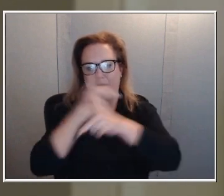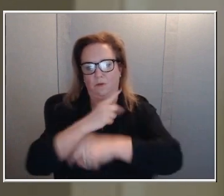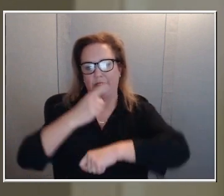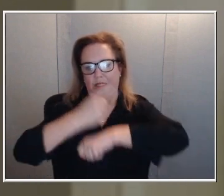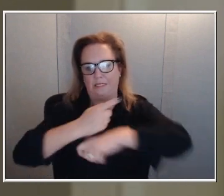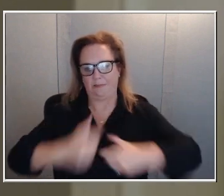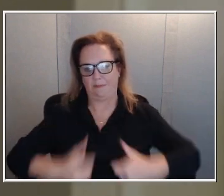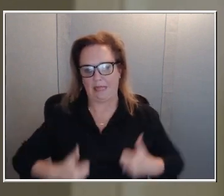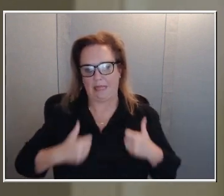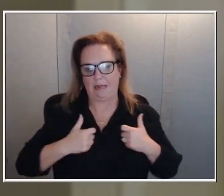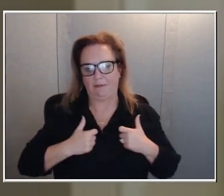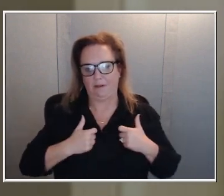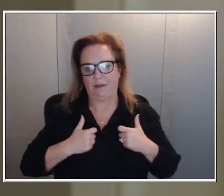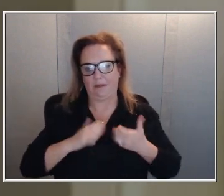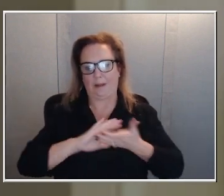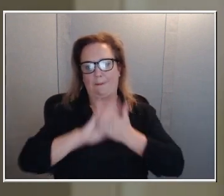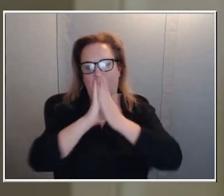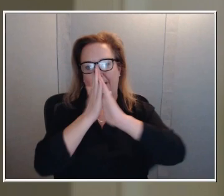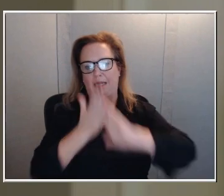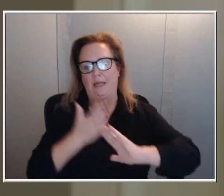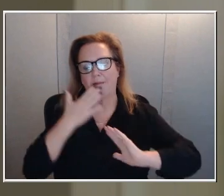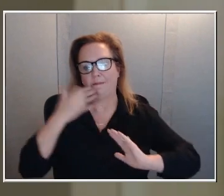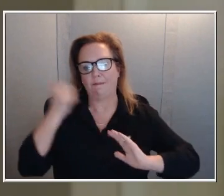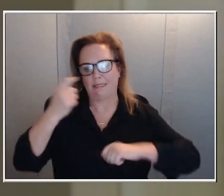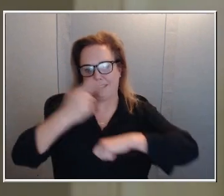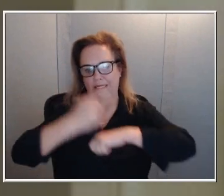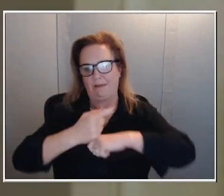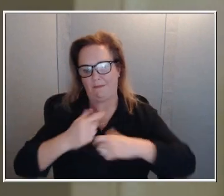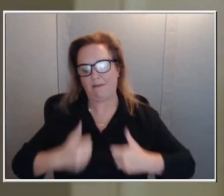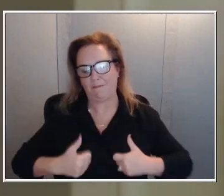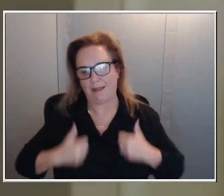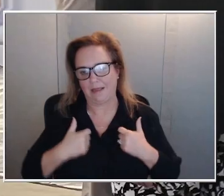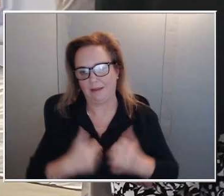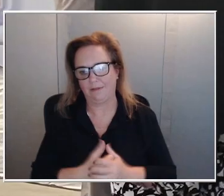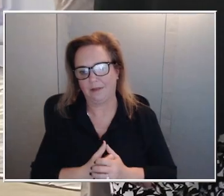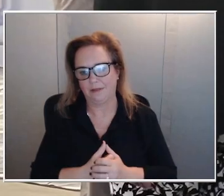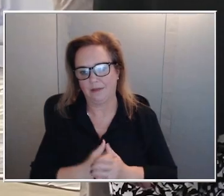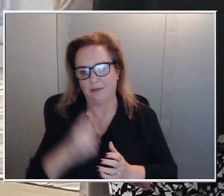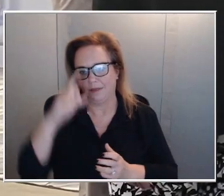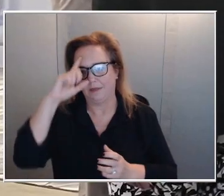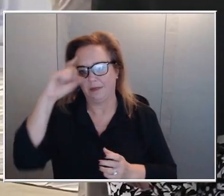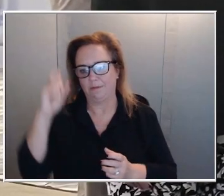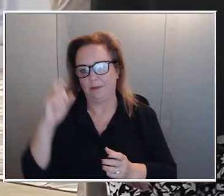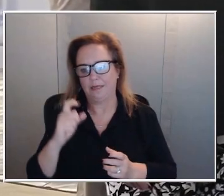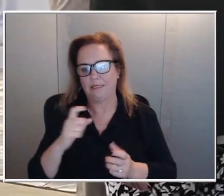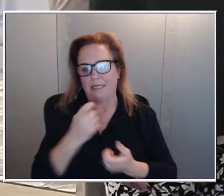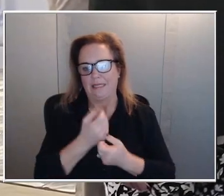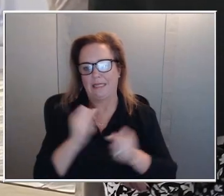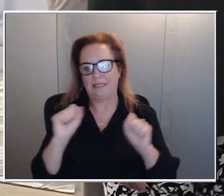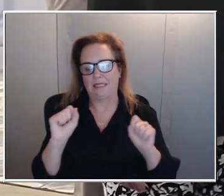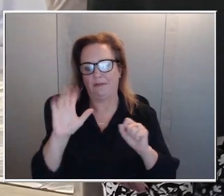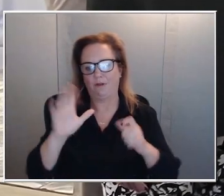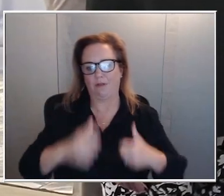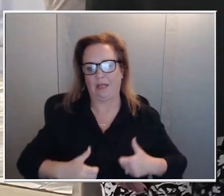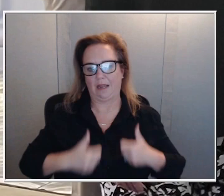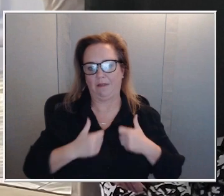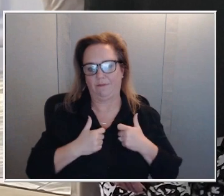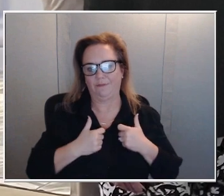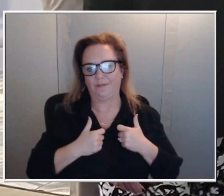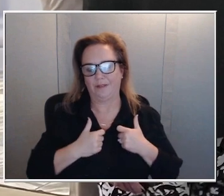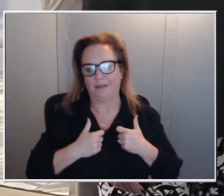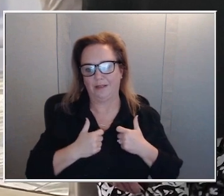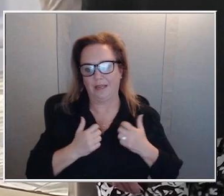life, which quickly became one of the best days of my life because they saved her and she was